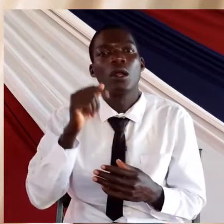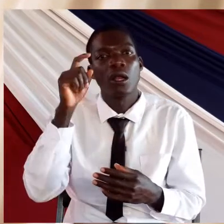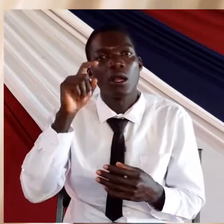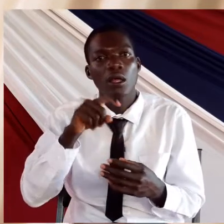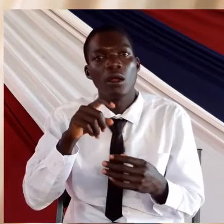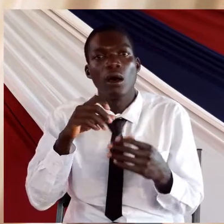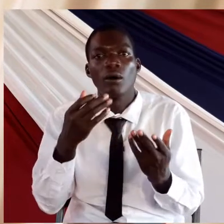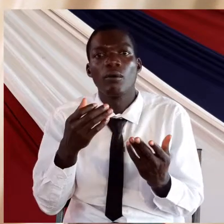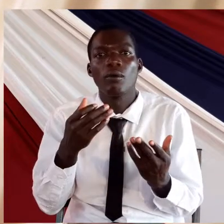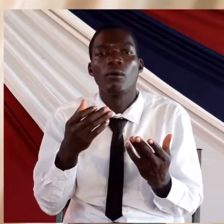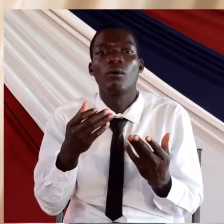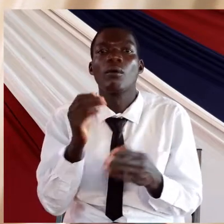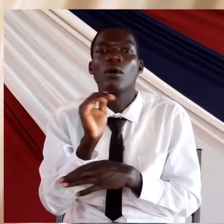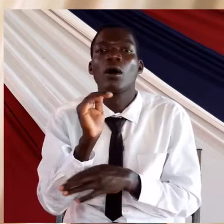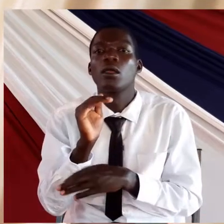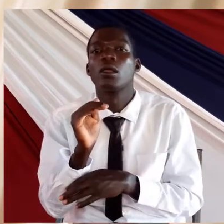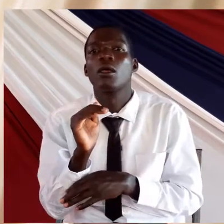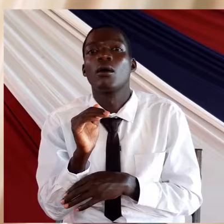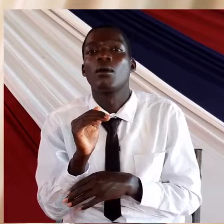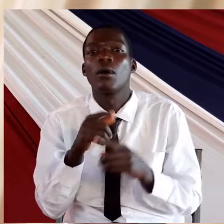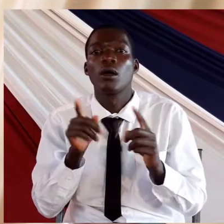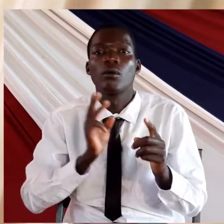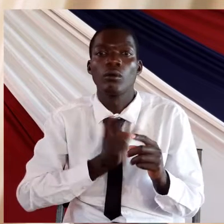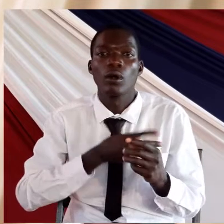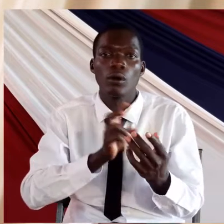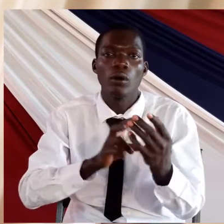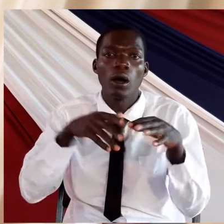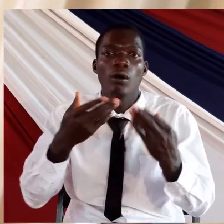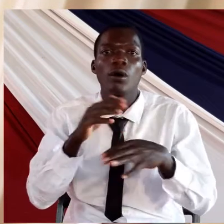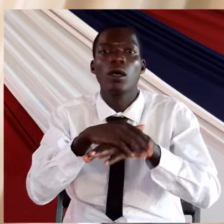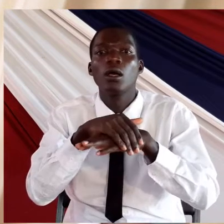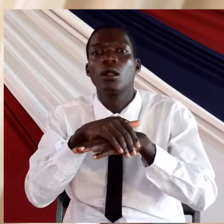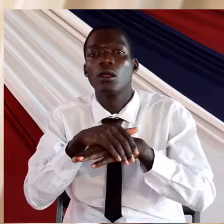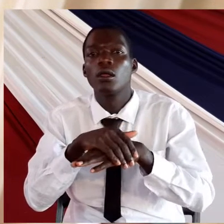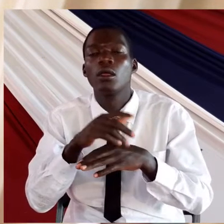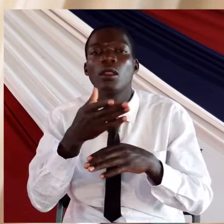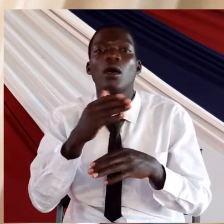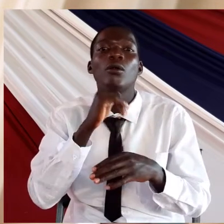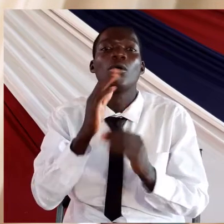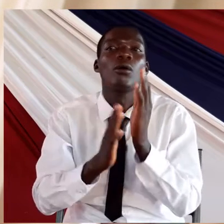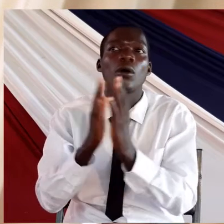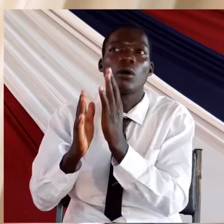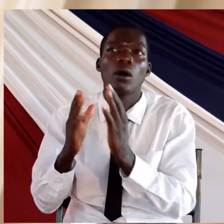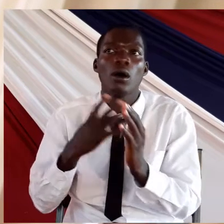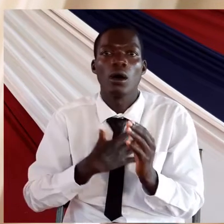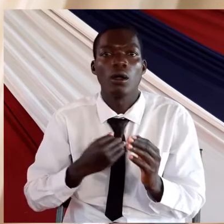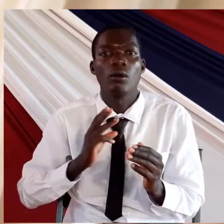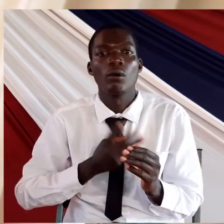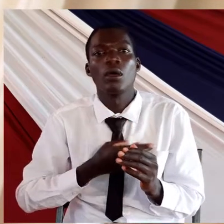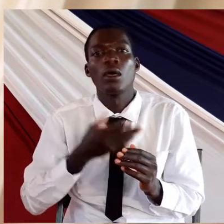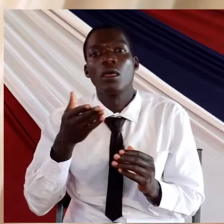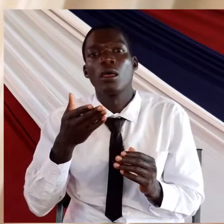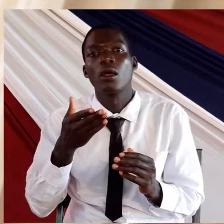Right. But even if you look at the compass, mm-hmm. they are not corners. East is not a corner, yes. and neither is north